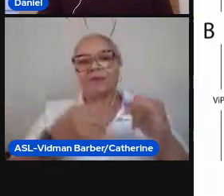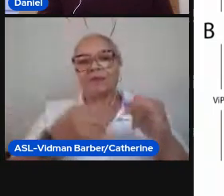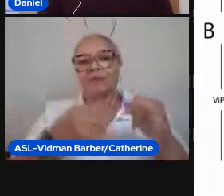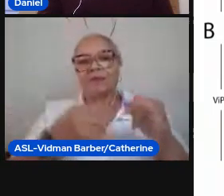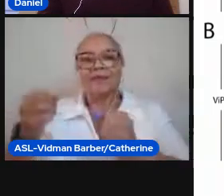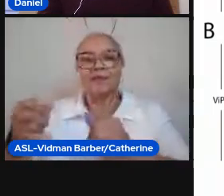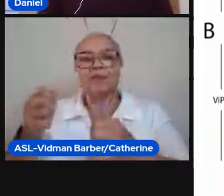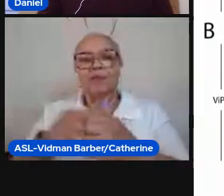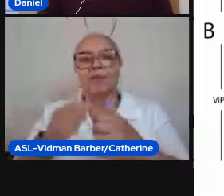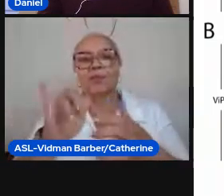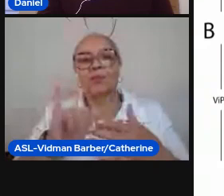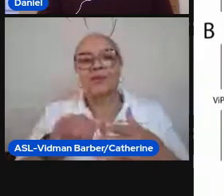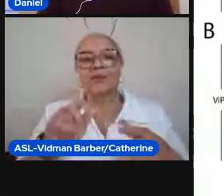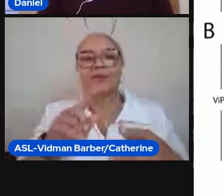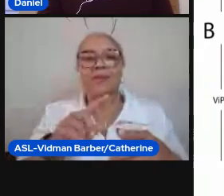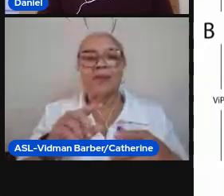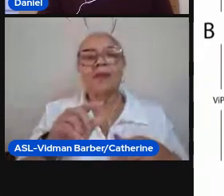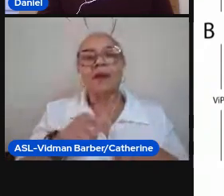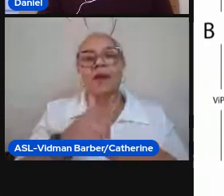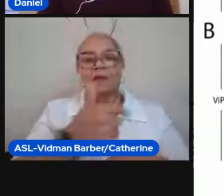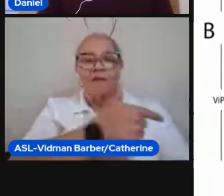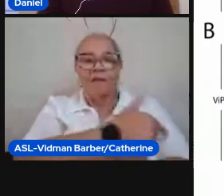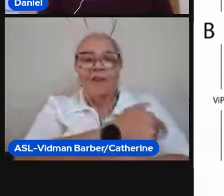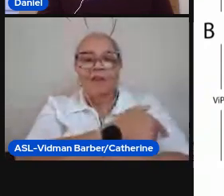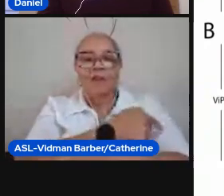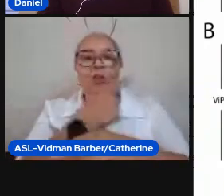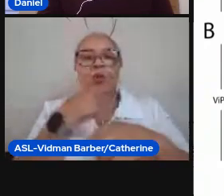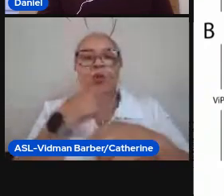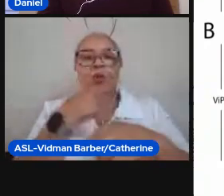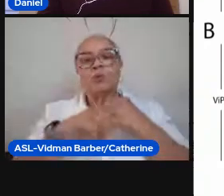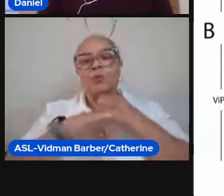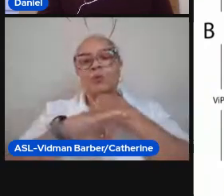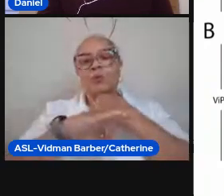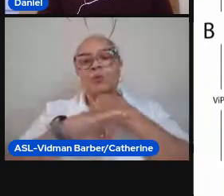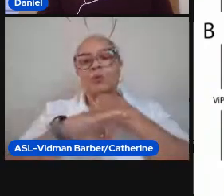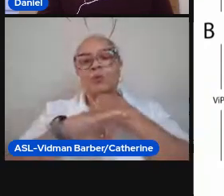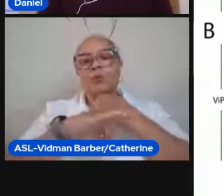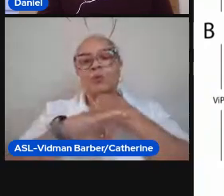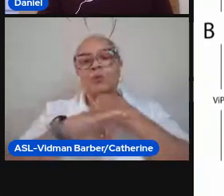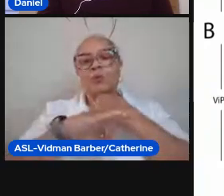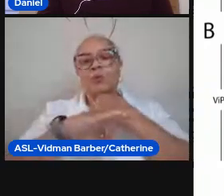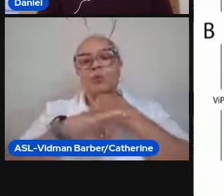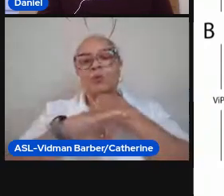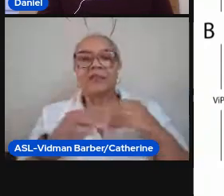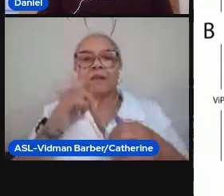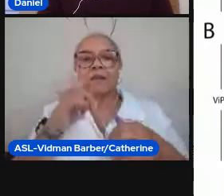vaccine, who were protected following vaccination compared with those who developed disease.